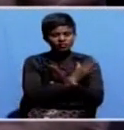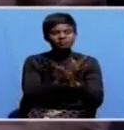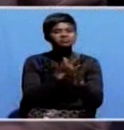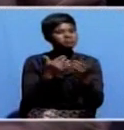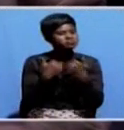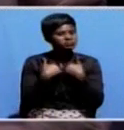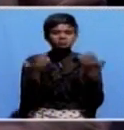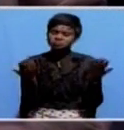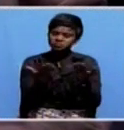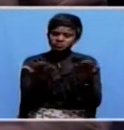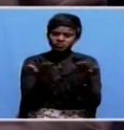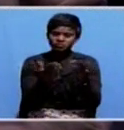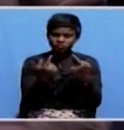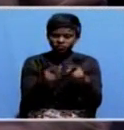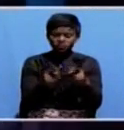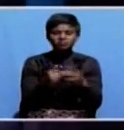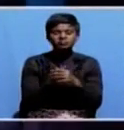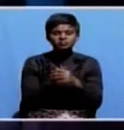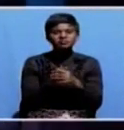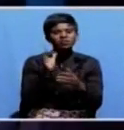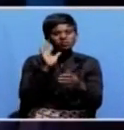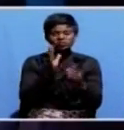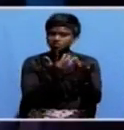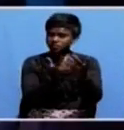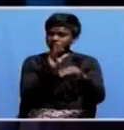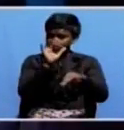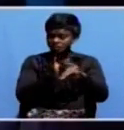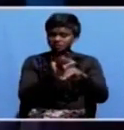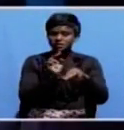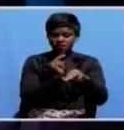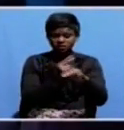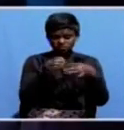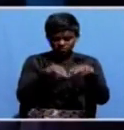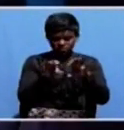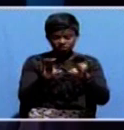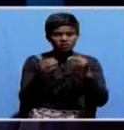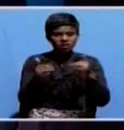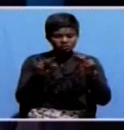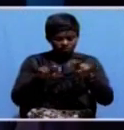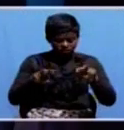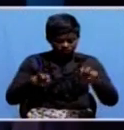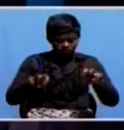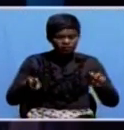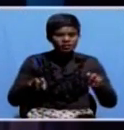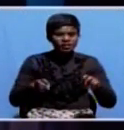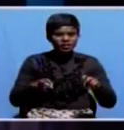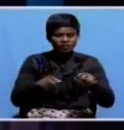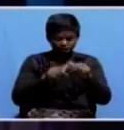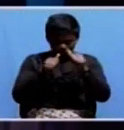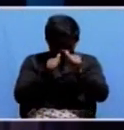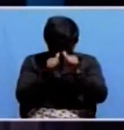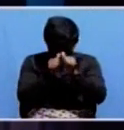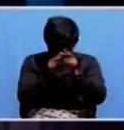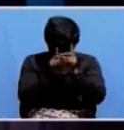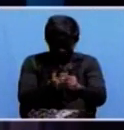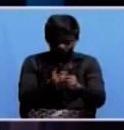like that. I'll touch on those issues as we progress. Now I need to assess the impact of the decision to